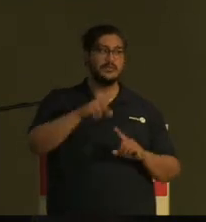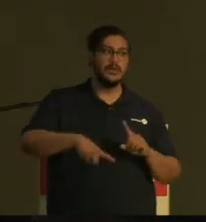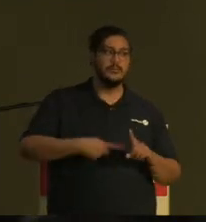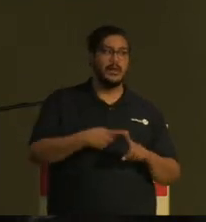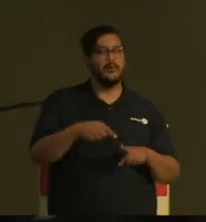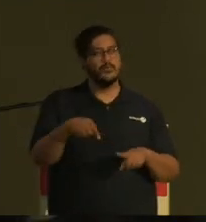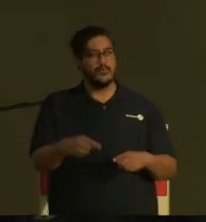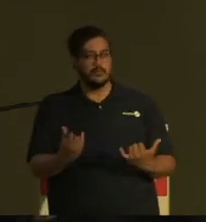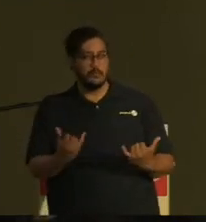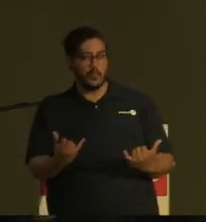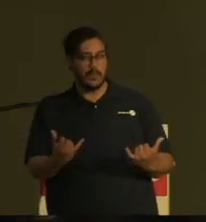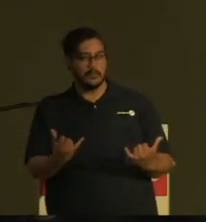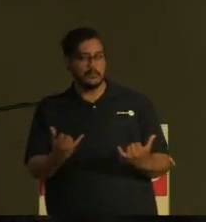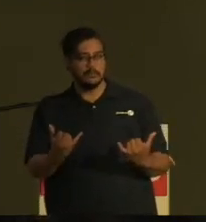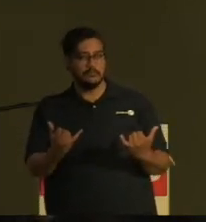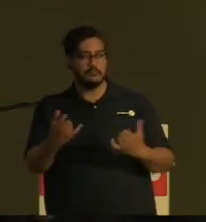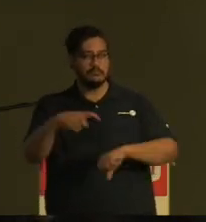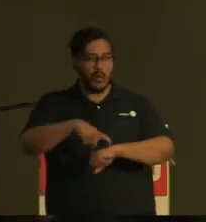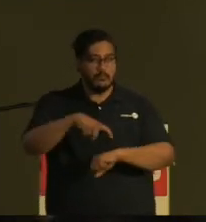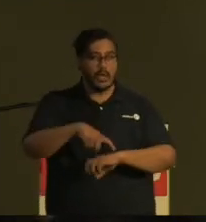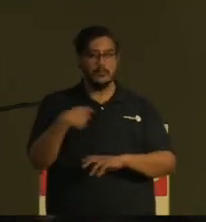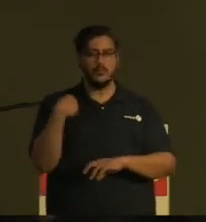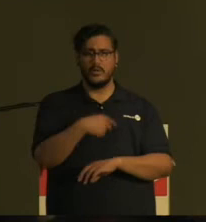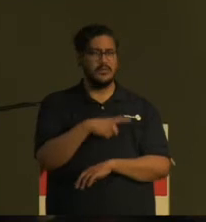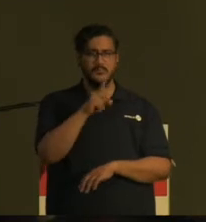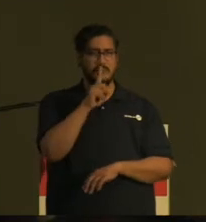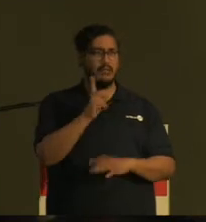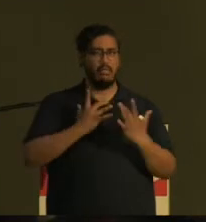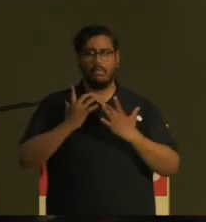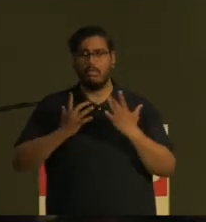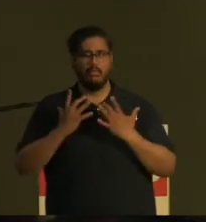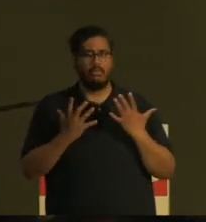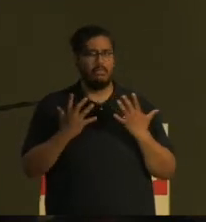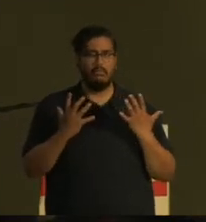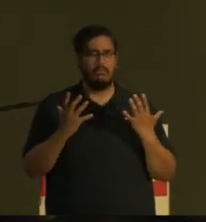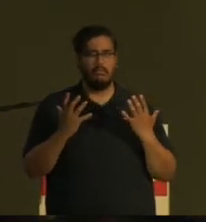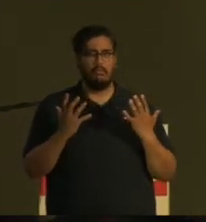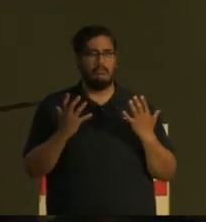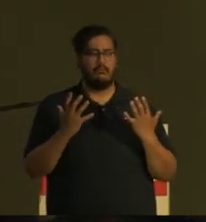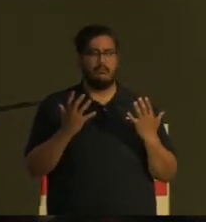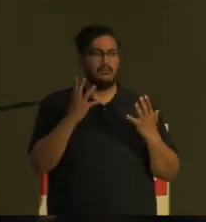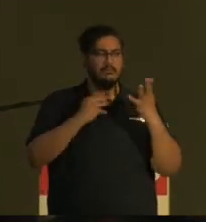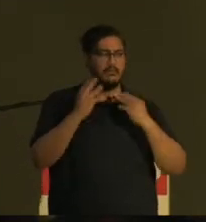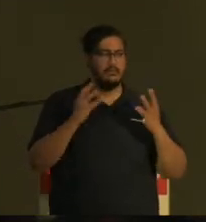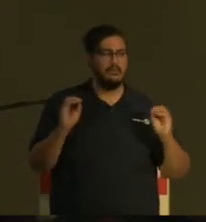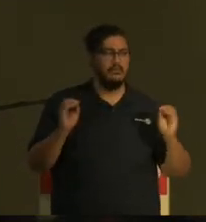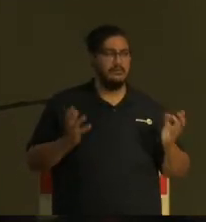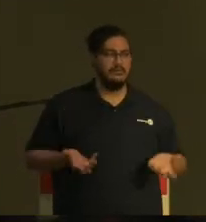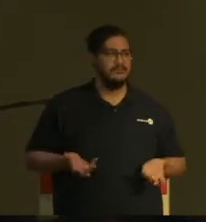this present moment where we have been so deprived of any sensory, any sense